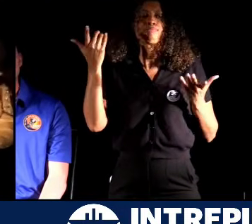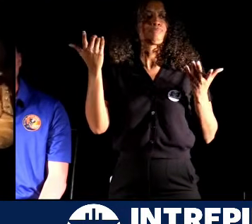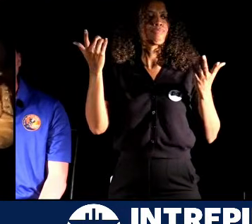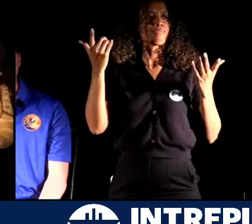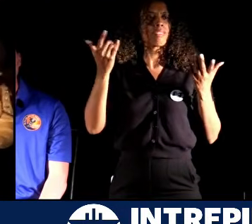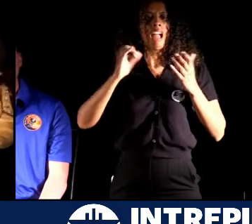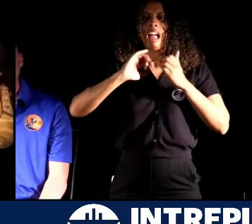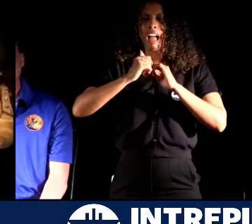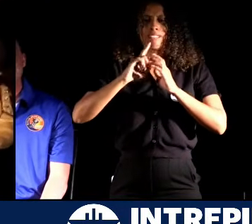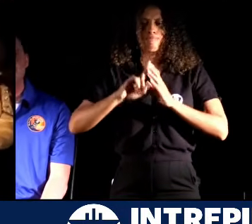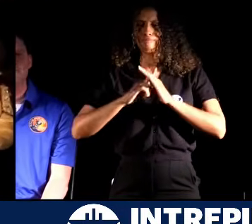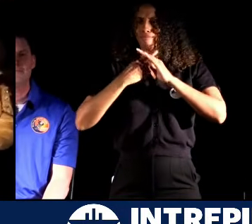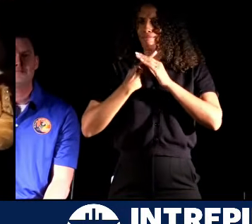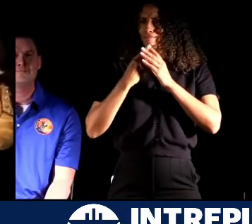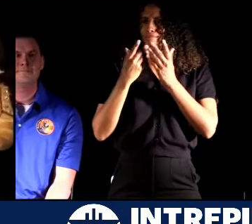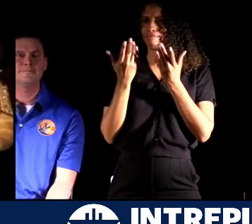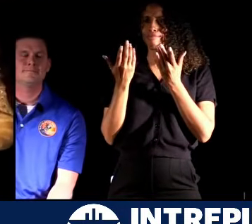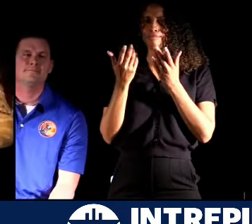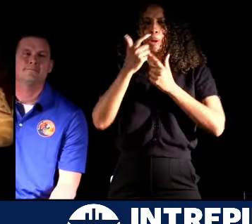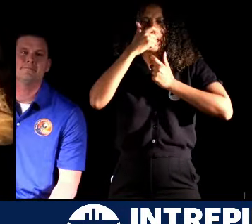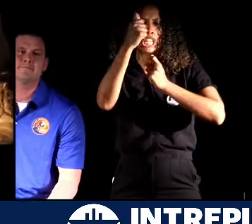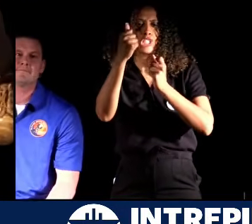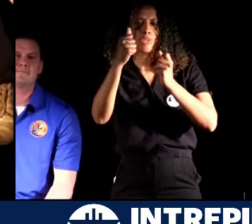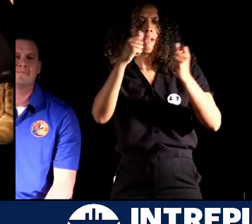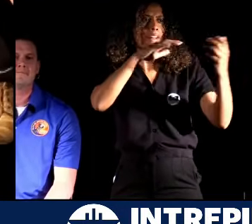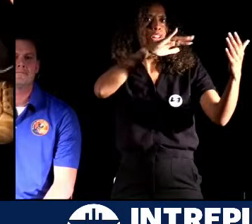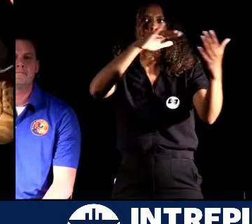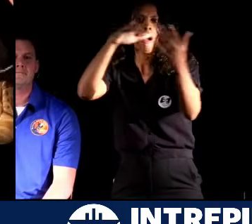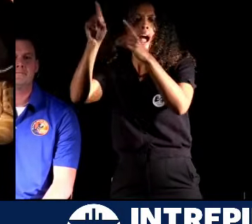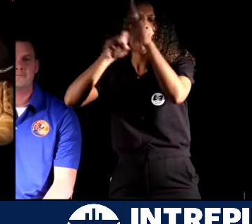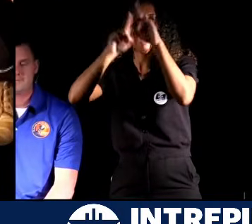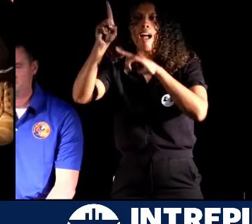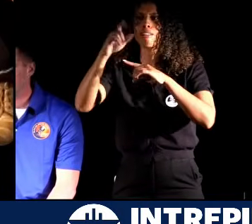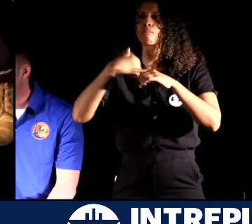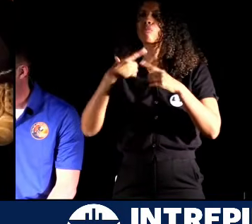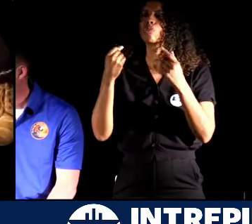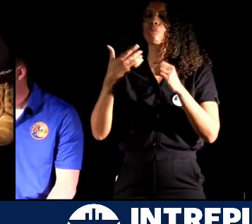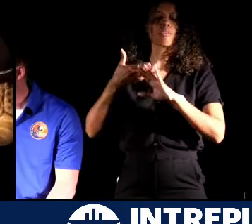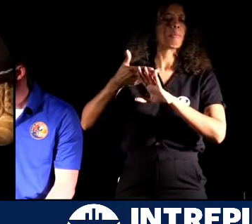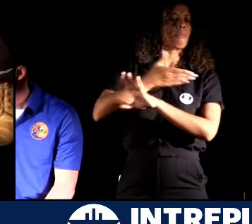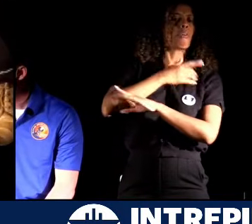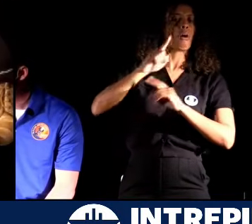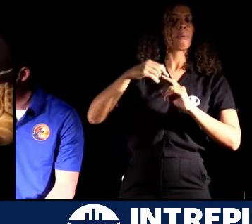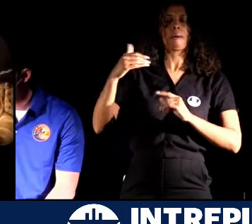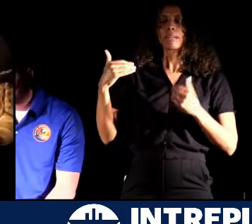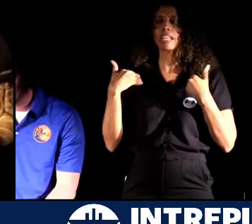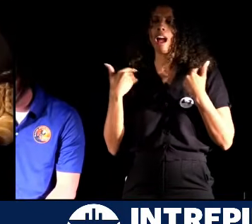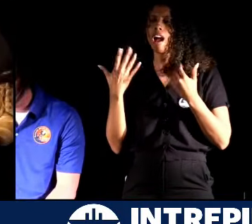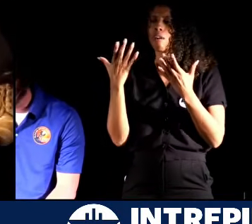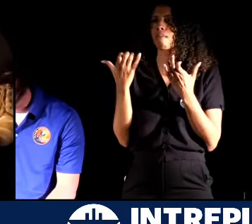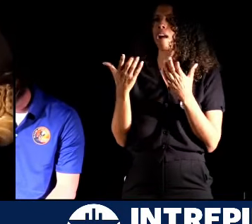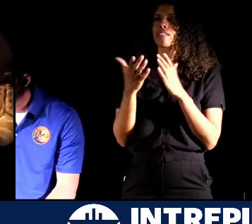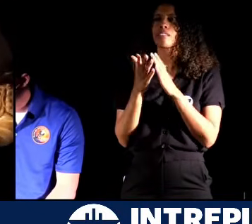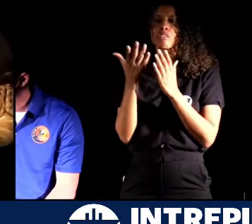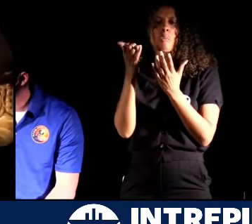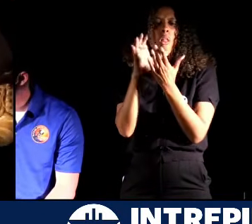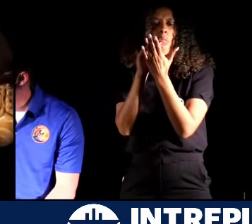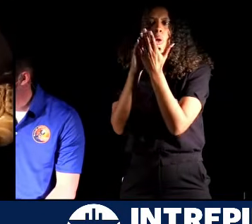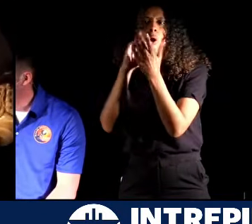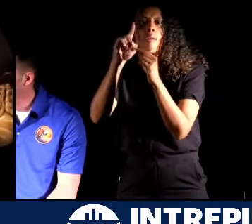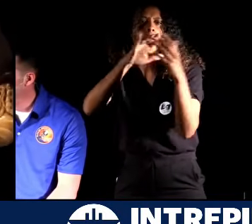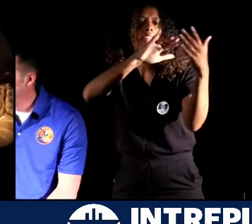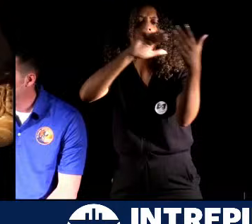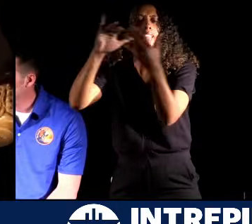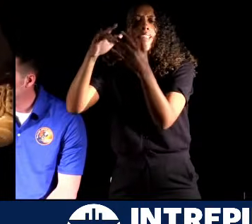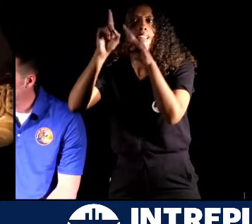and when you were younger, what are some things that you did or wanted to learn more about that I guess we could learn a little bit about.